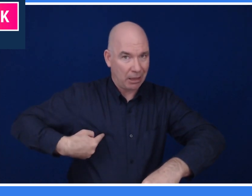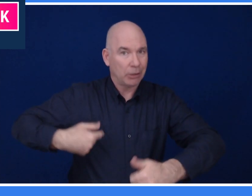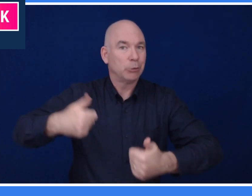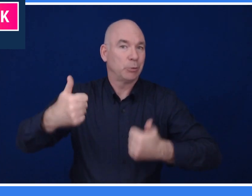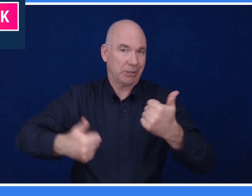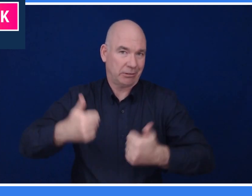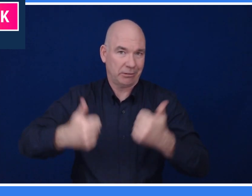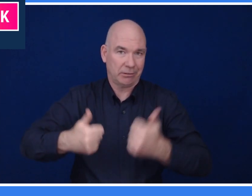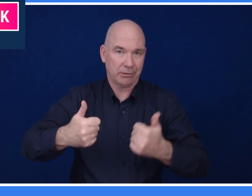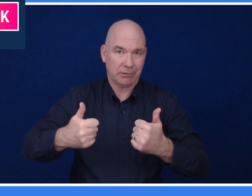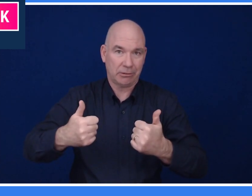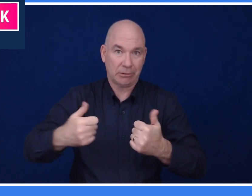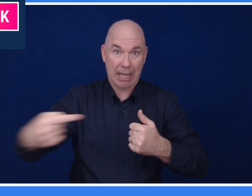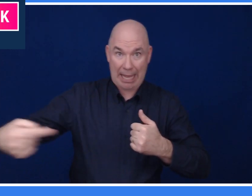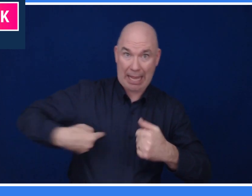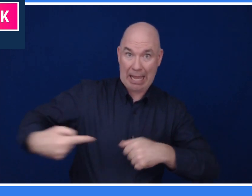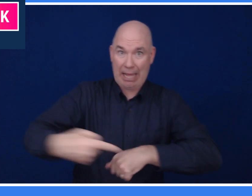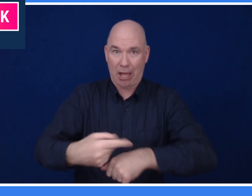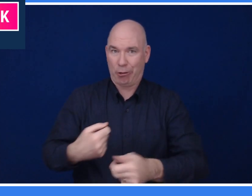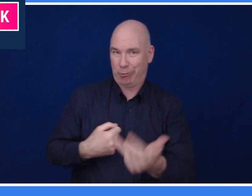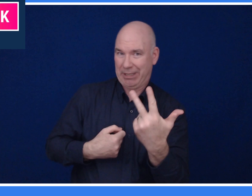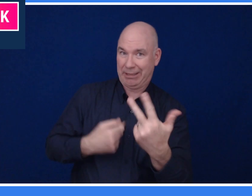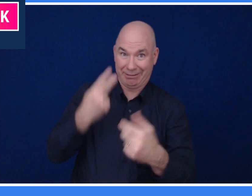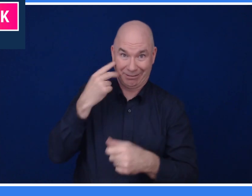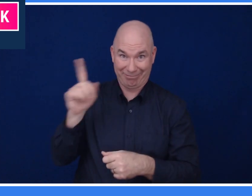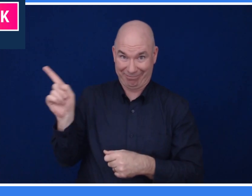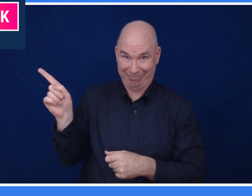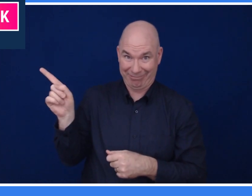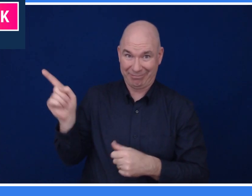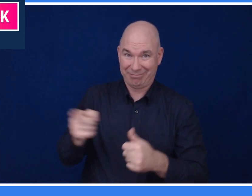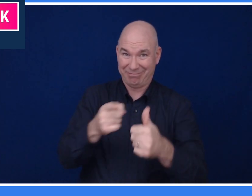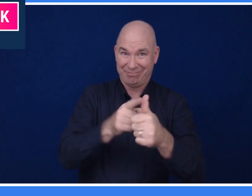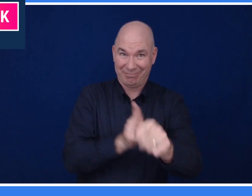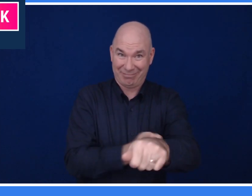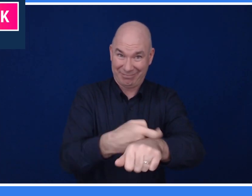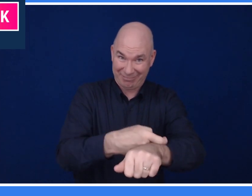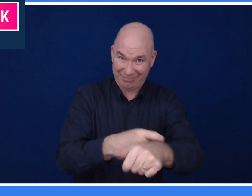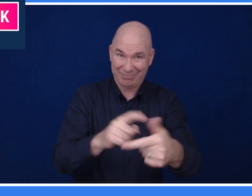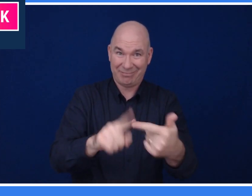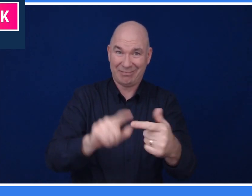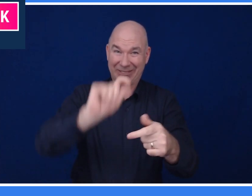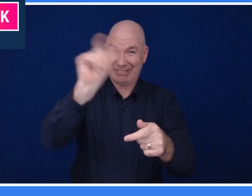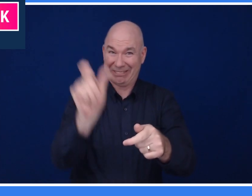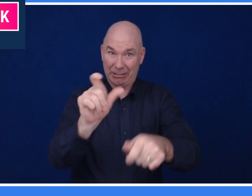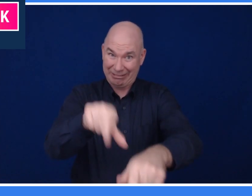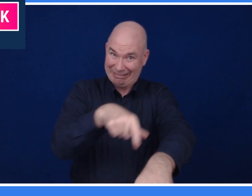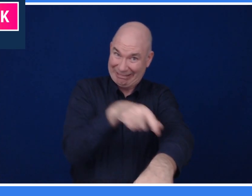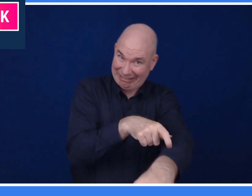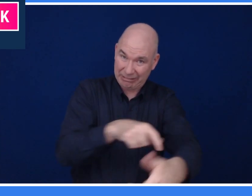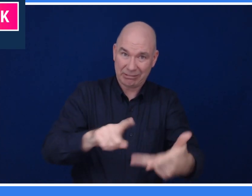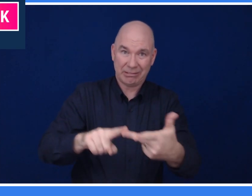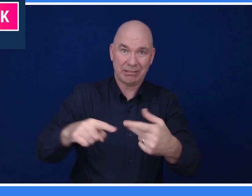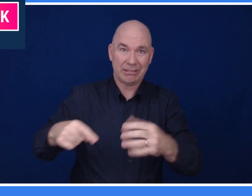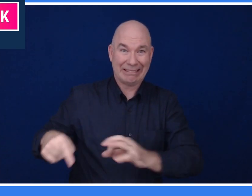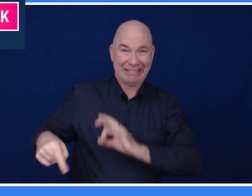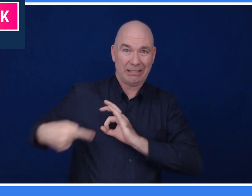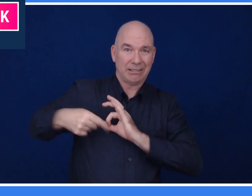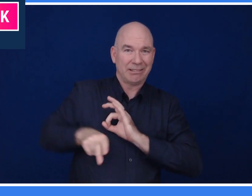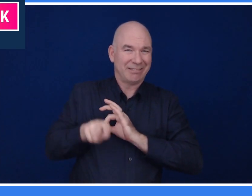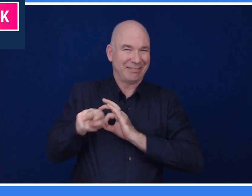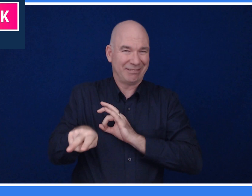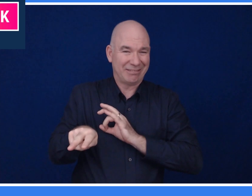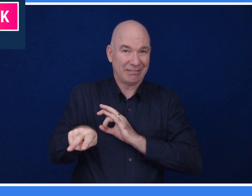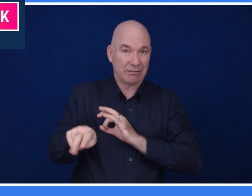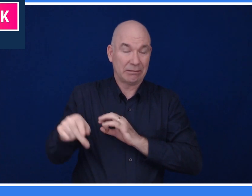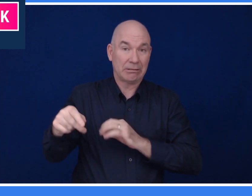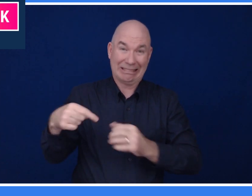There are three access types—fistula, graft, and central venous catheter. People with any access